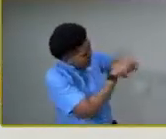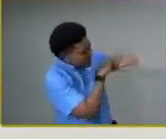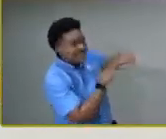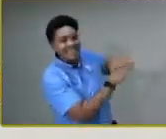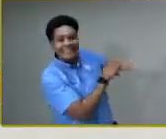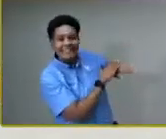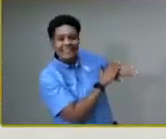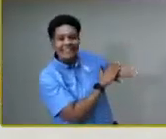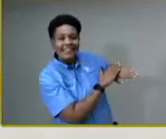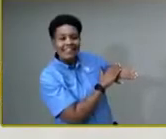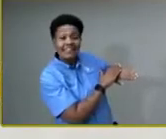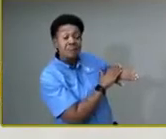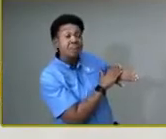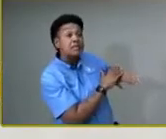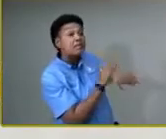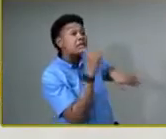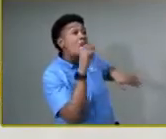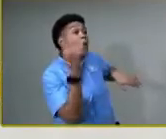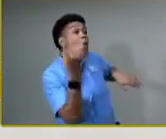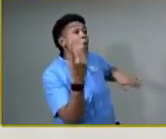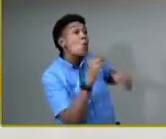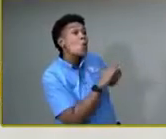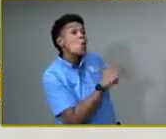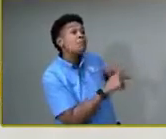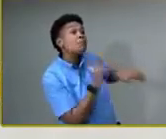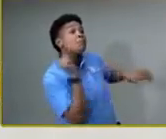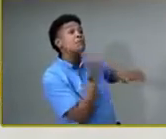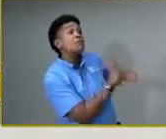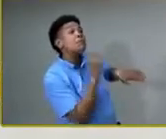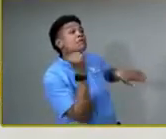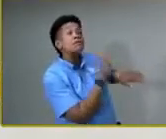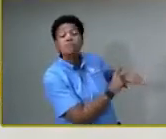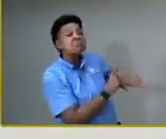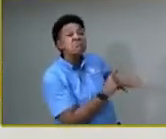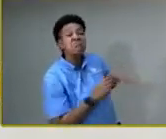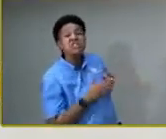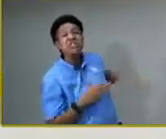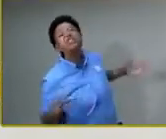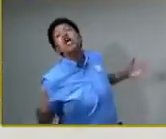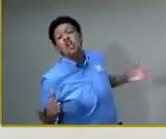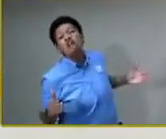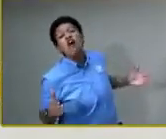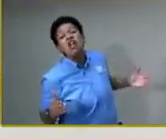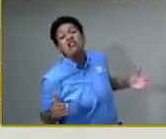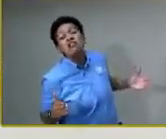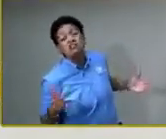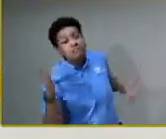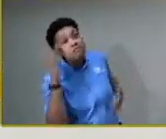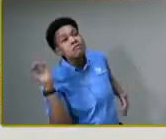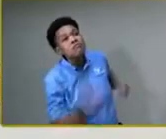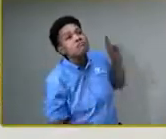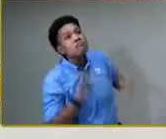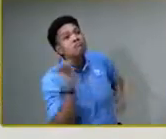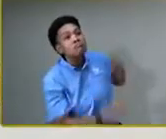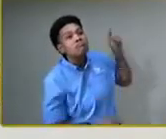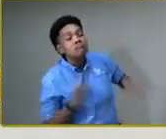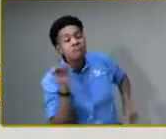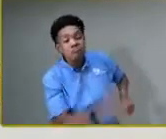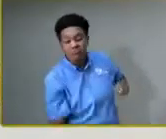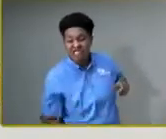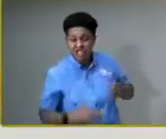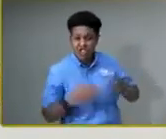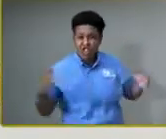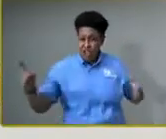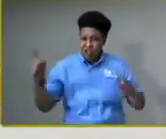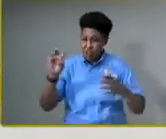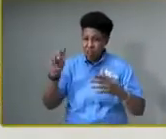for non-COVID patients. And so in the general wards, you're seeing more persons suffering from various